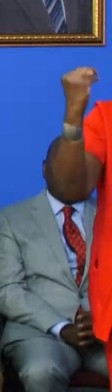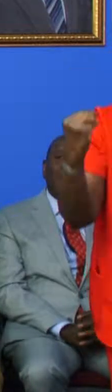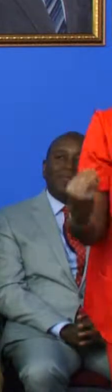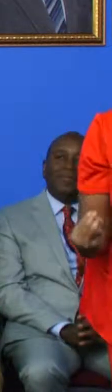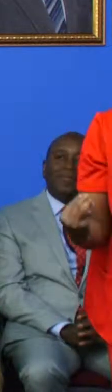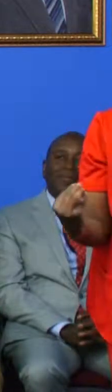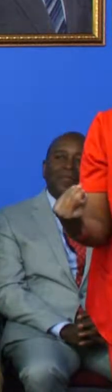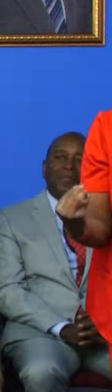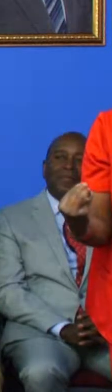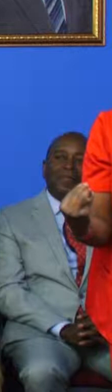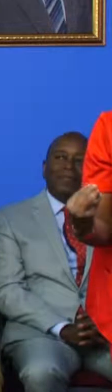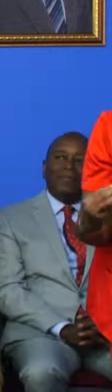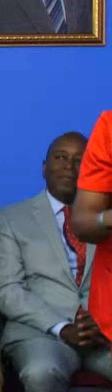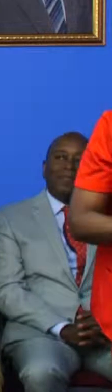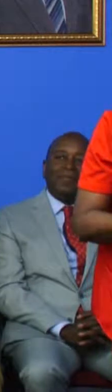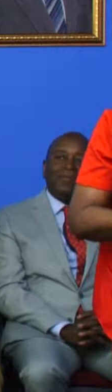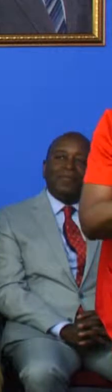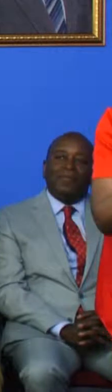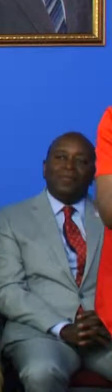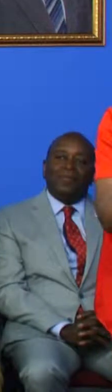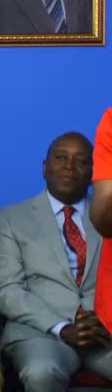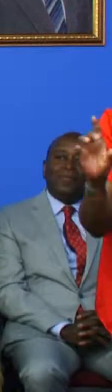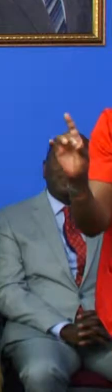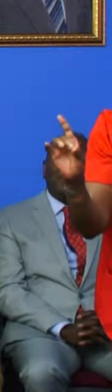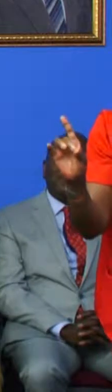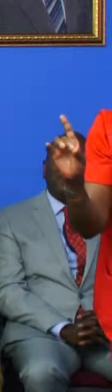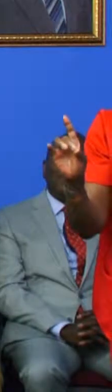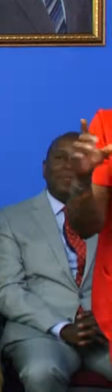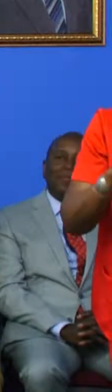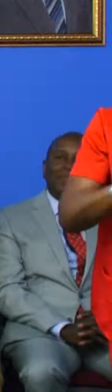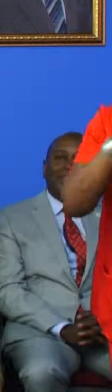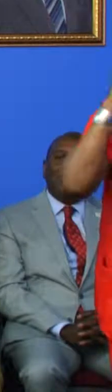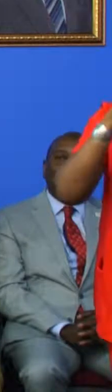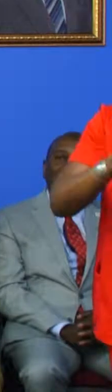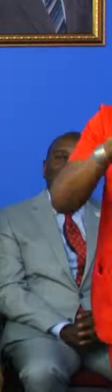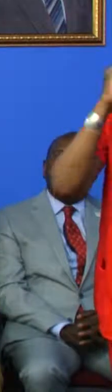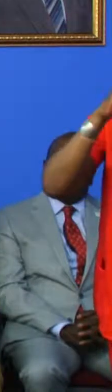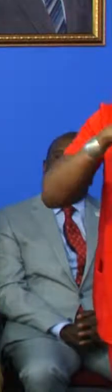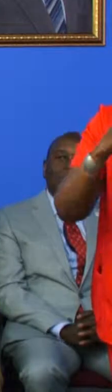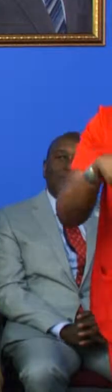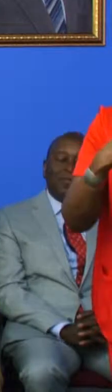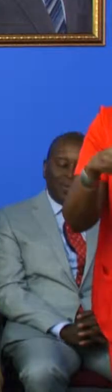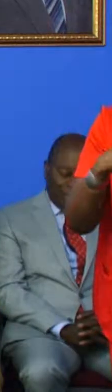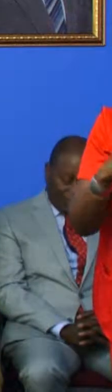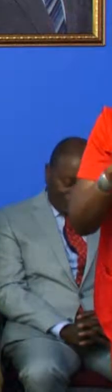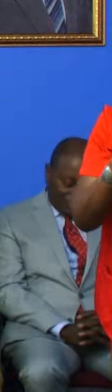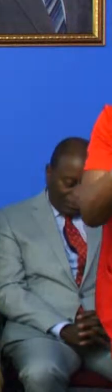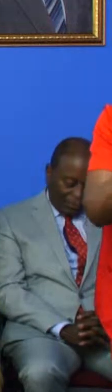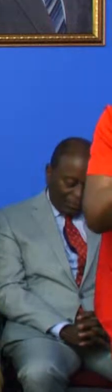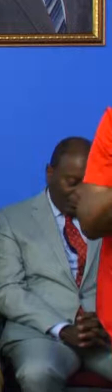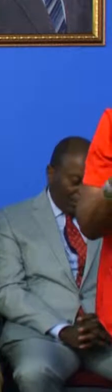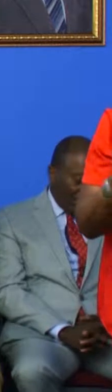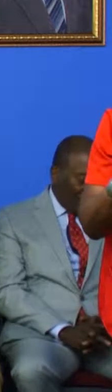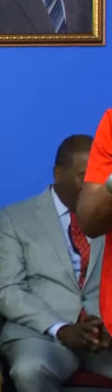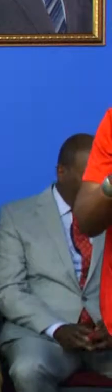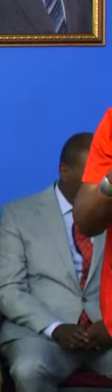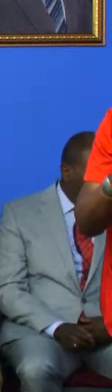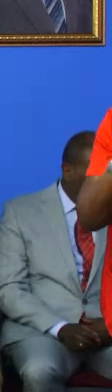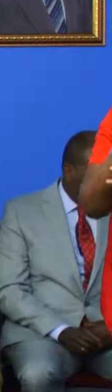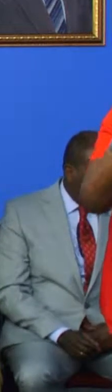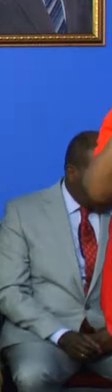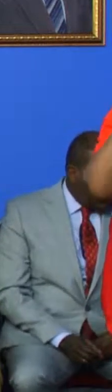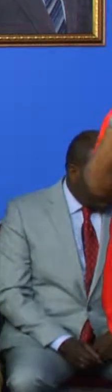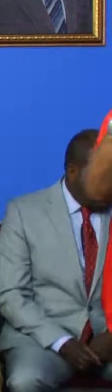Free entry and dinner. Learn about related issues, share your opinions, and surround yourself with other dreamers of